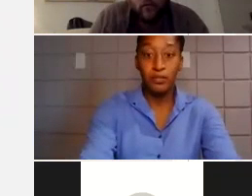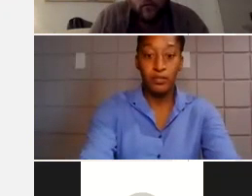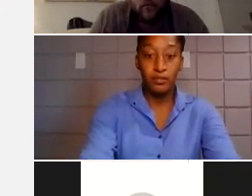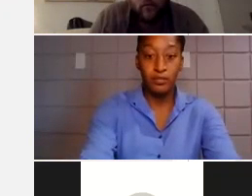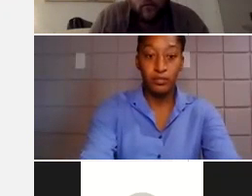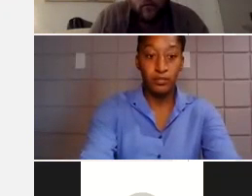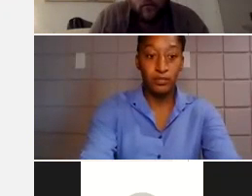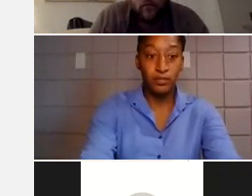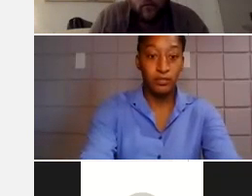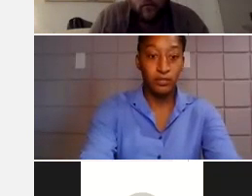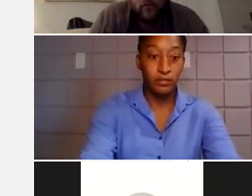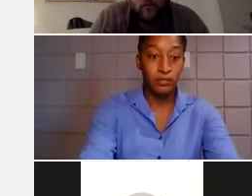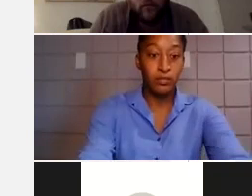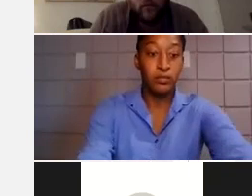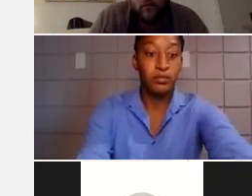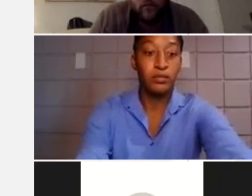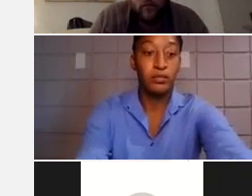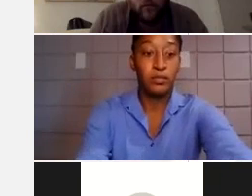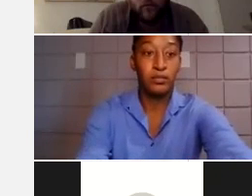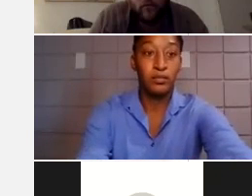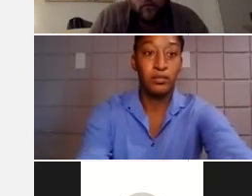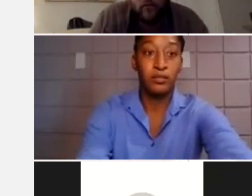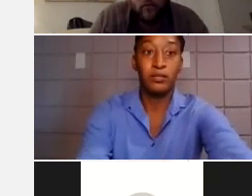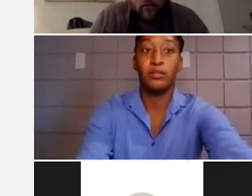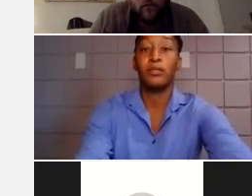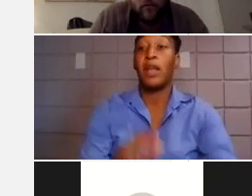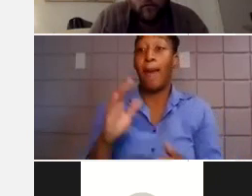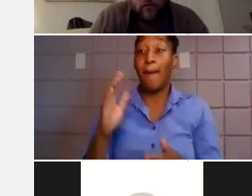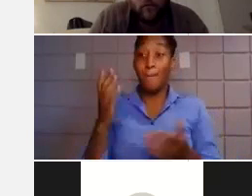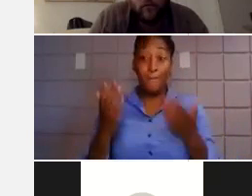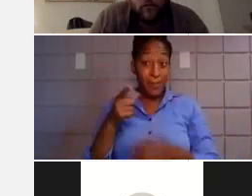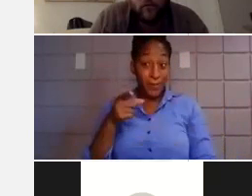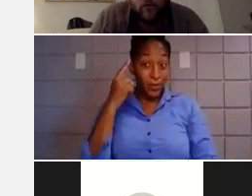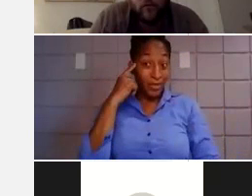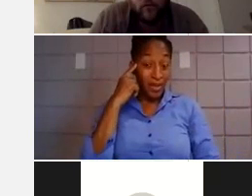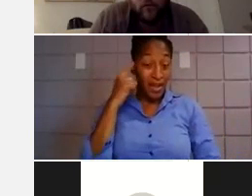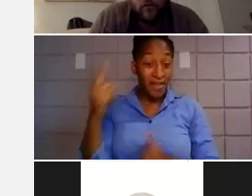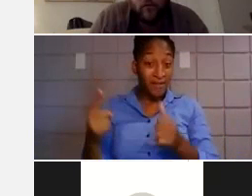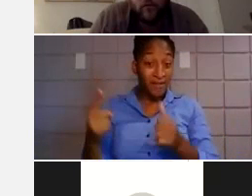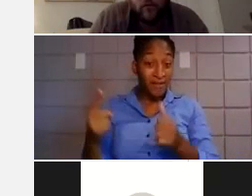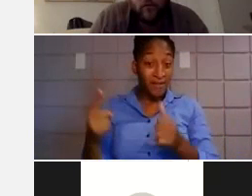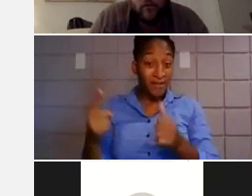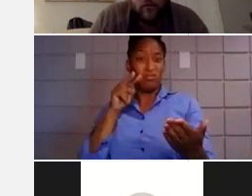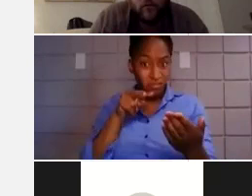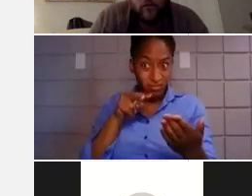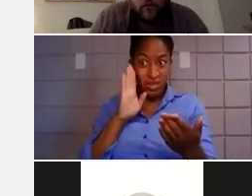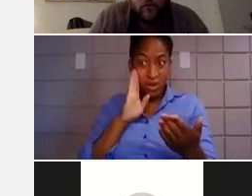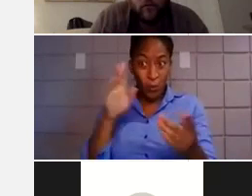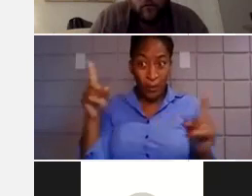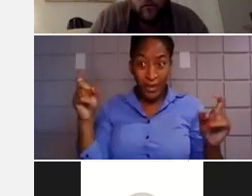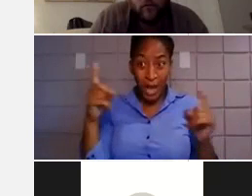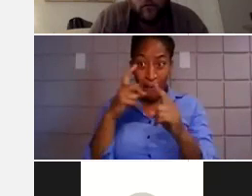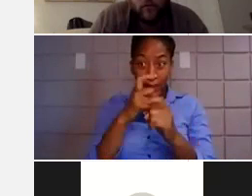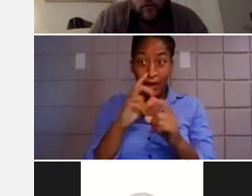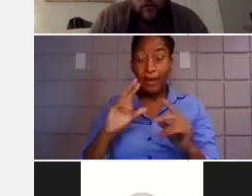now it might seem at first glance that, hey, this is going to be complicated because we're going to be describing an object